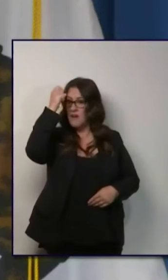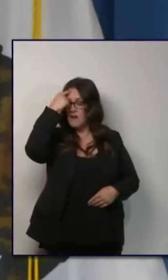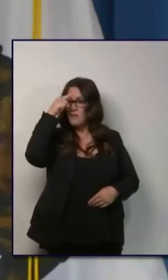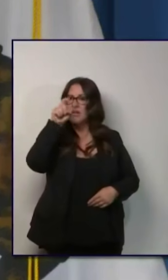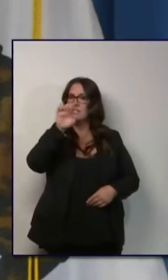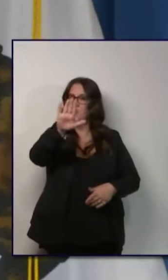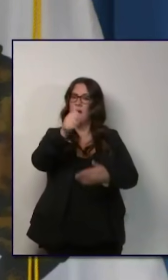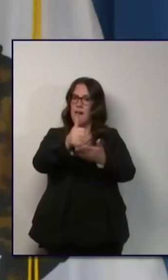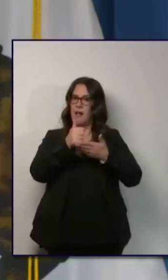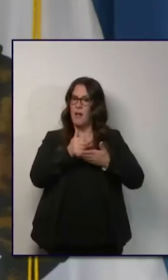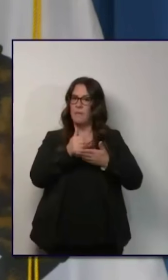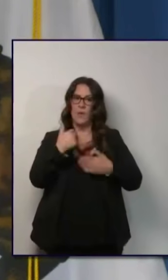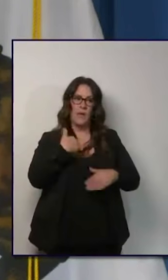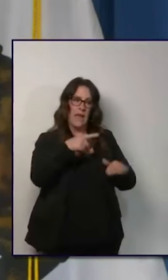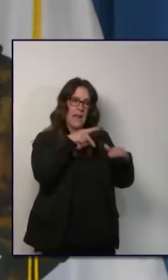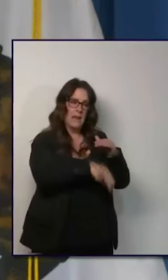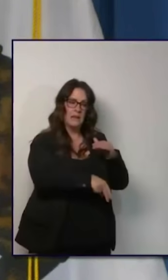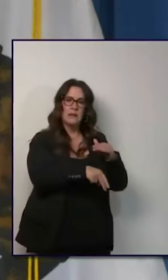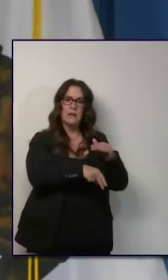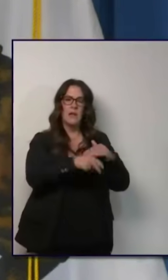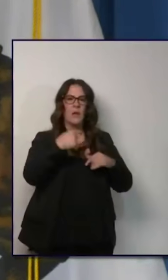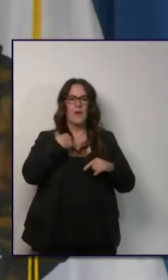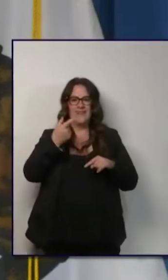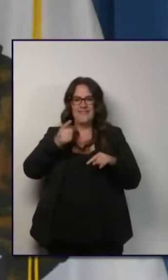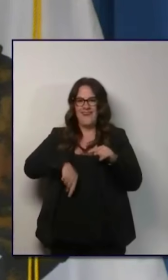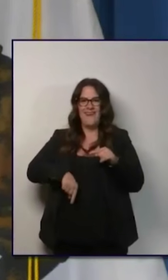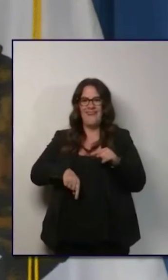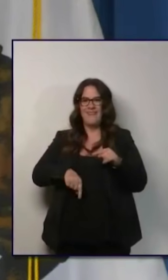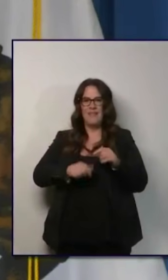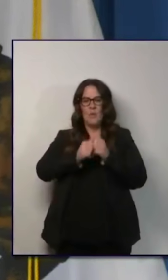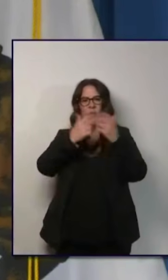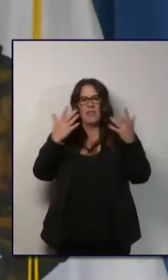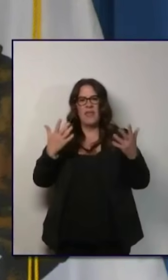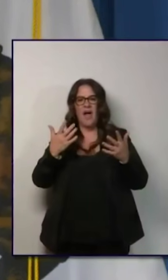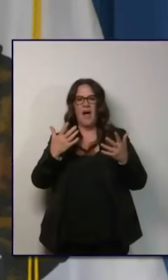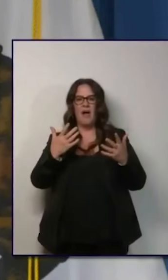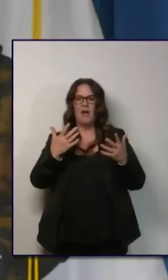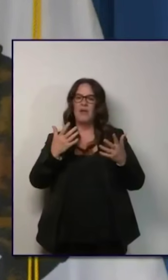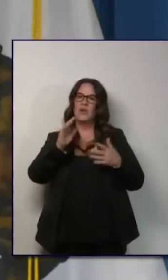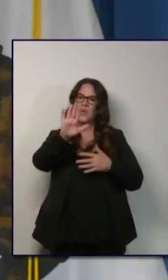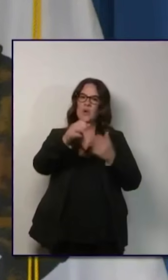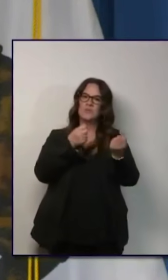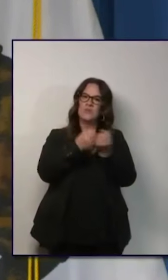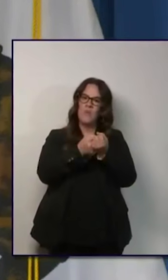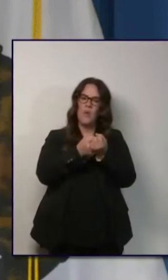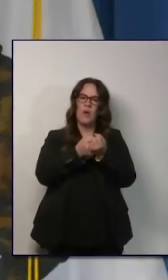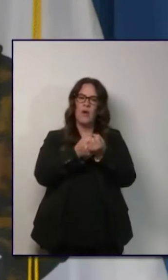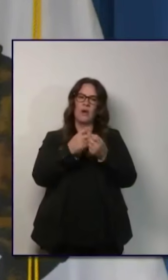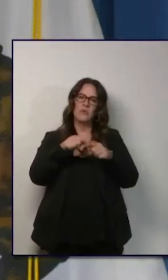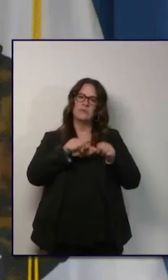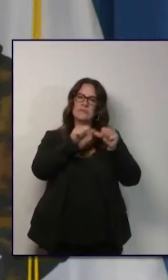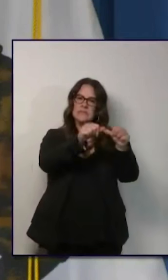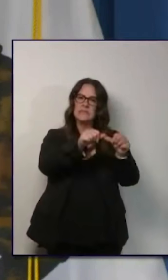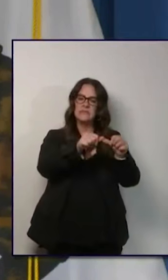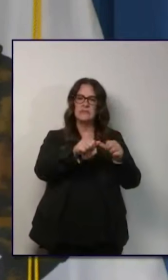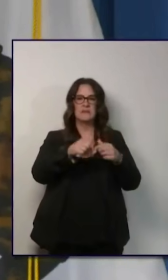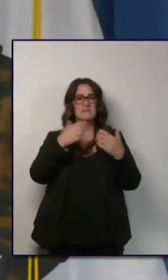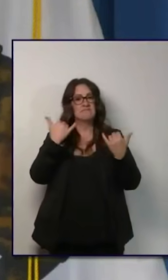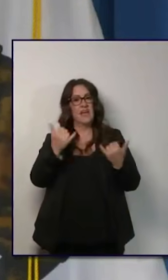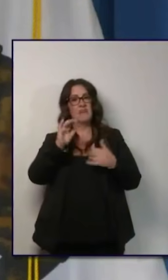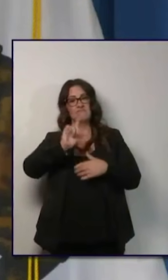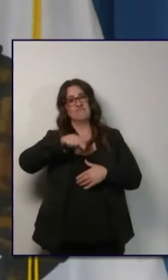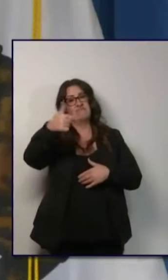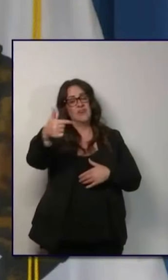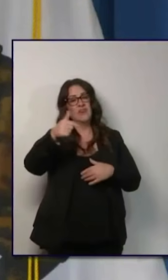be negated. They can be dismissed. With your support, this is your moment. I